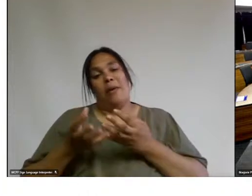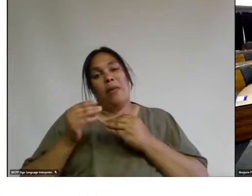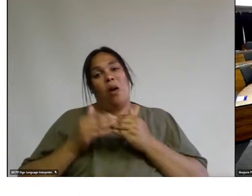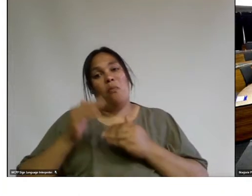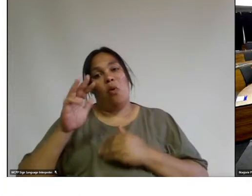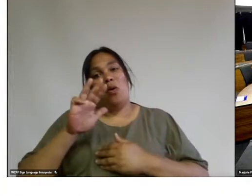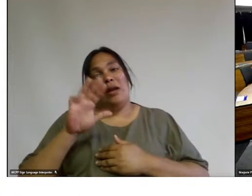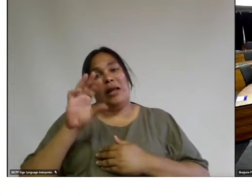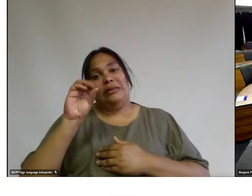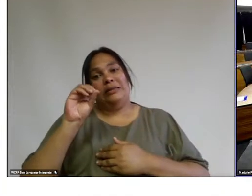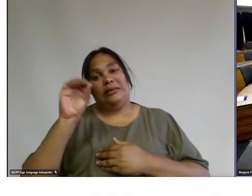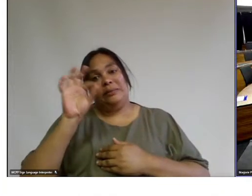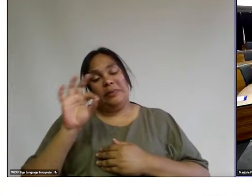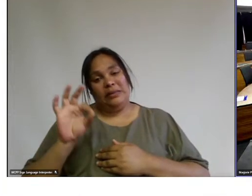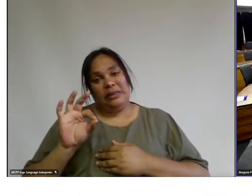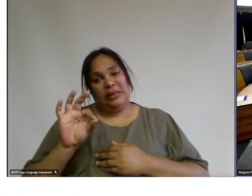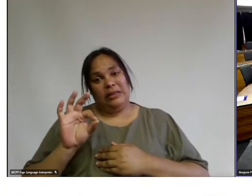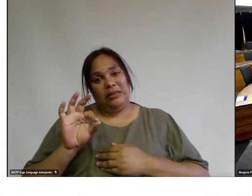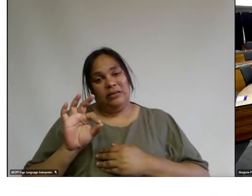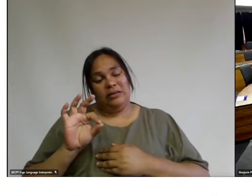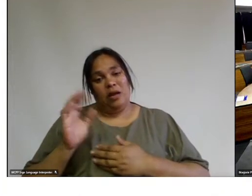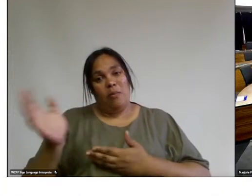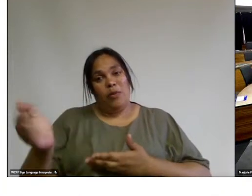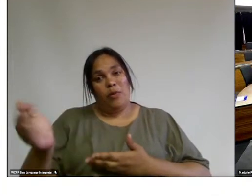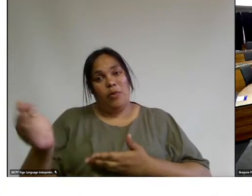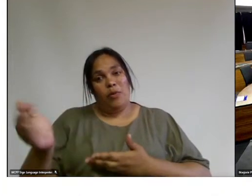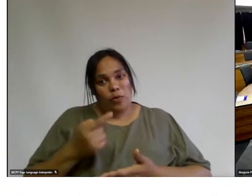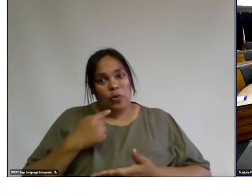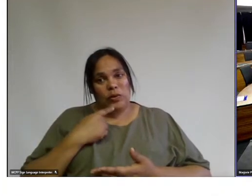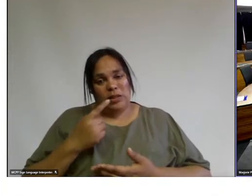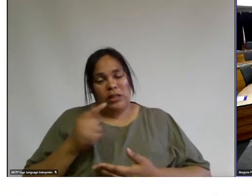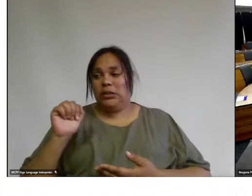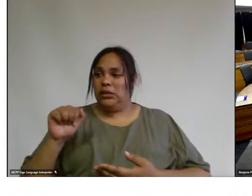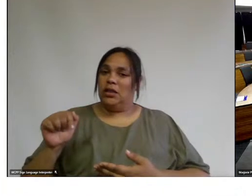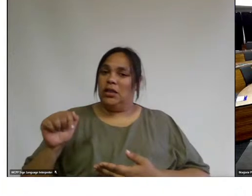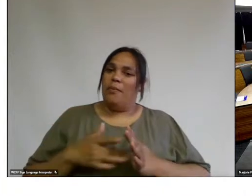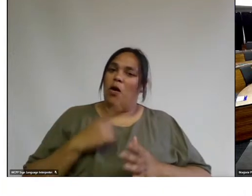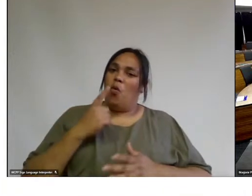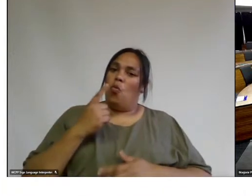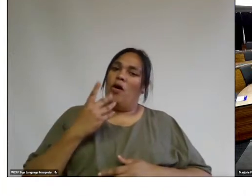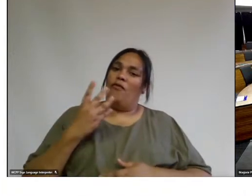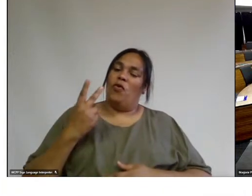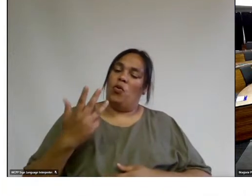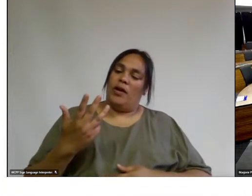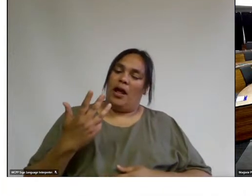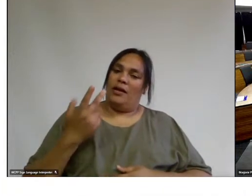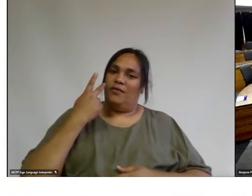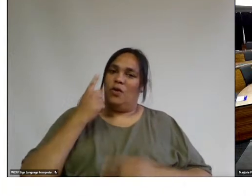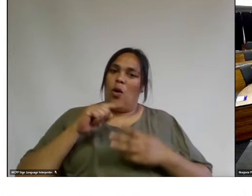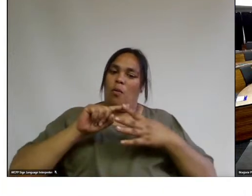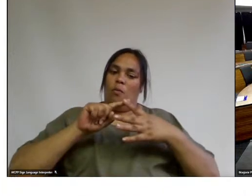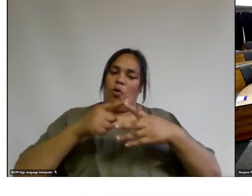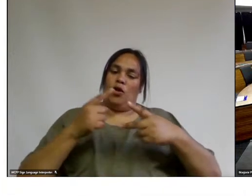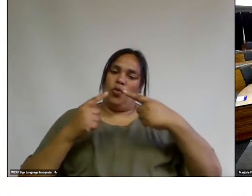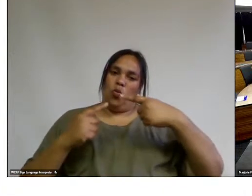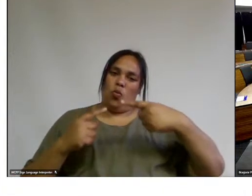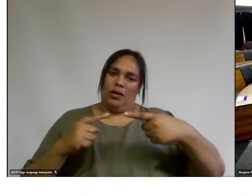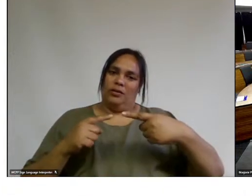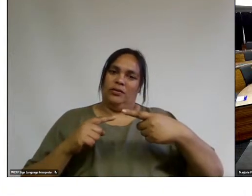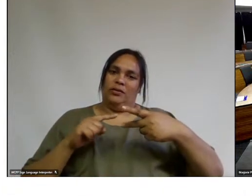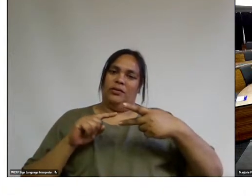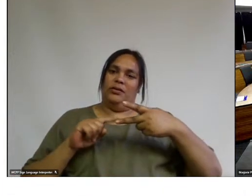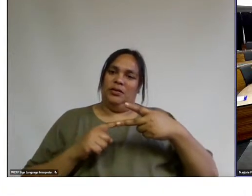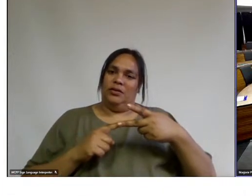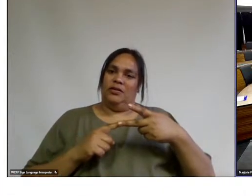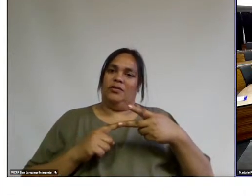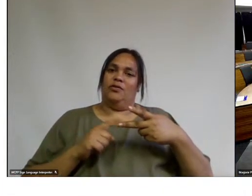of COVID-19 related procurements. Yes, that's on page 149. If you look at bullet point 1 to